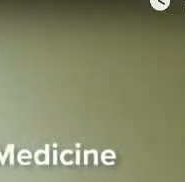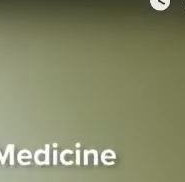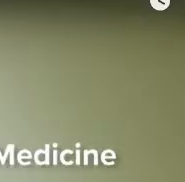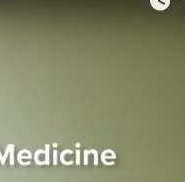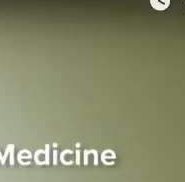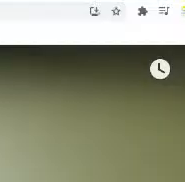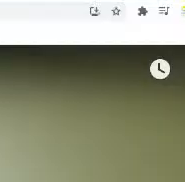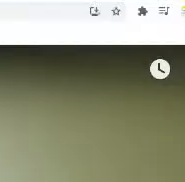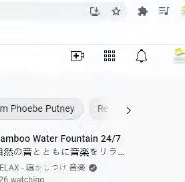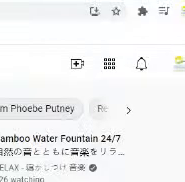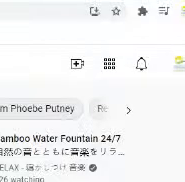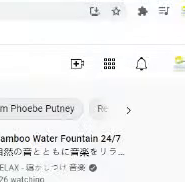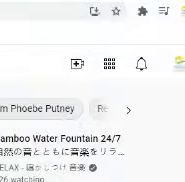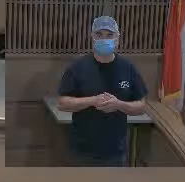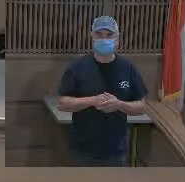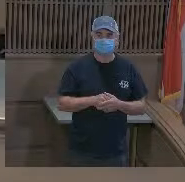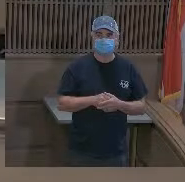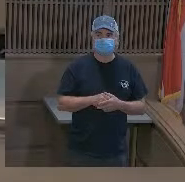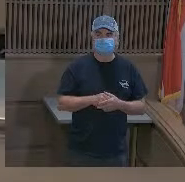protect